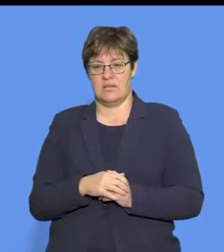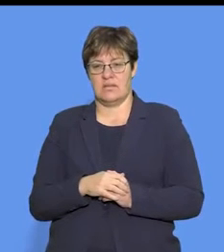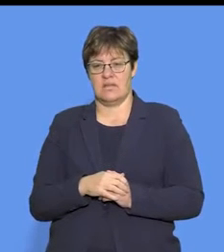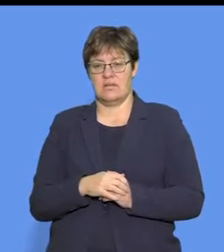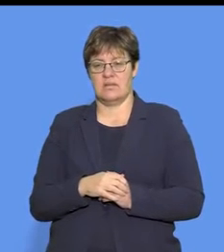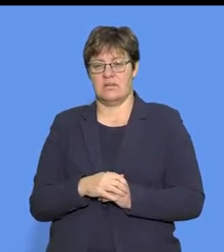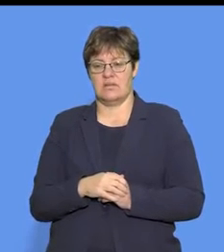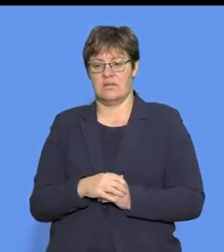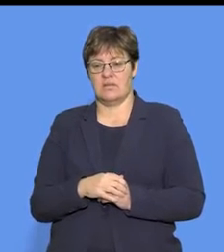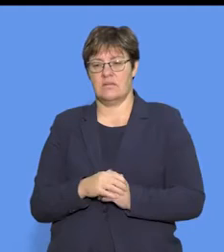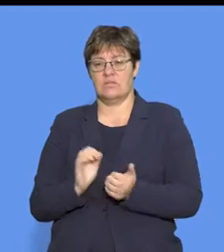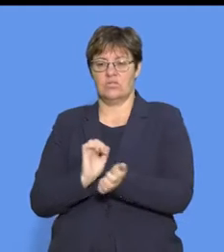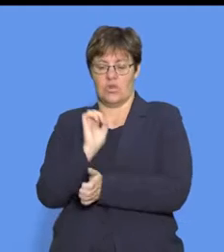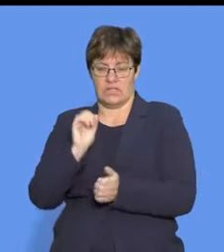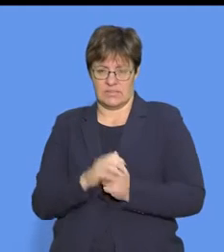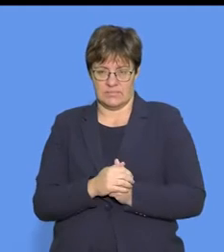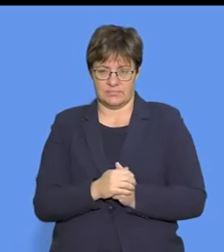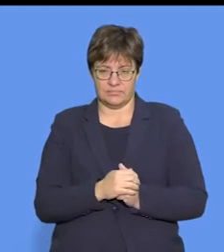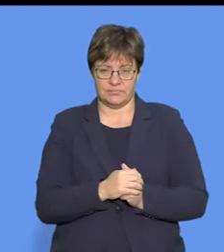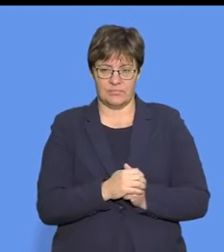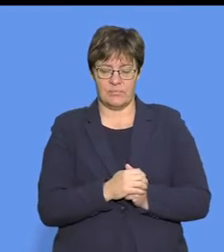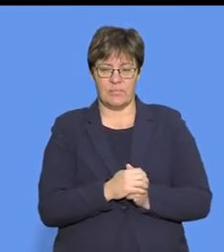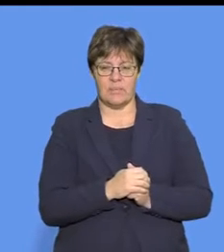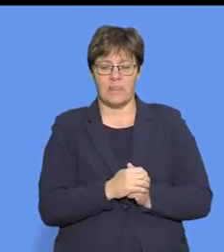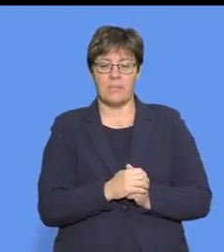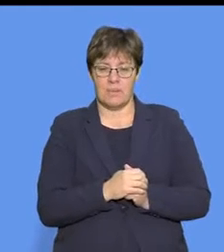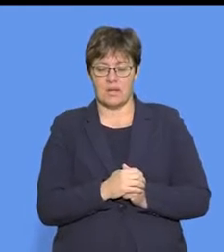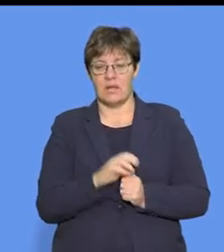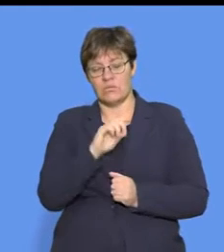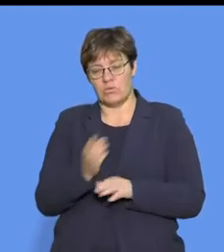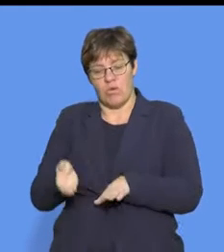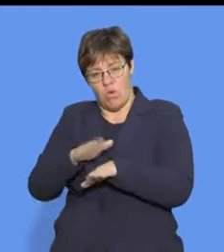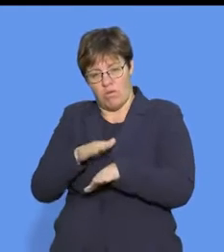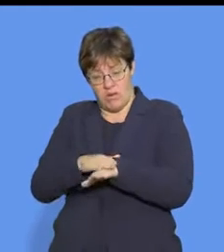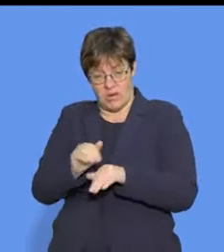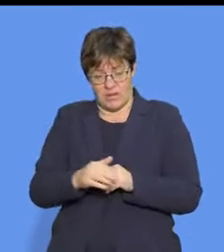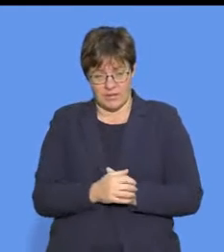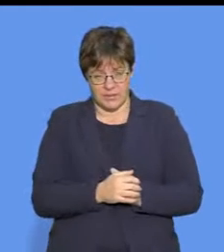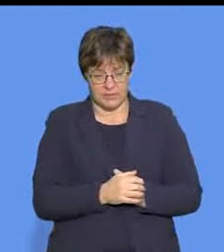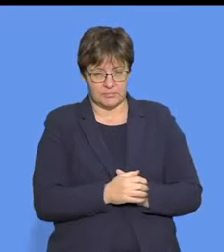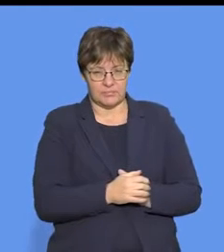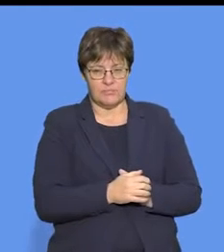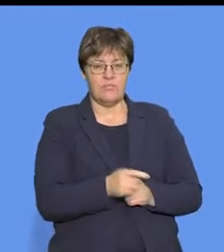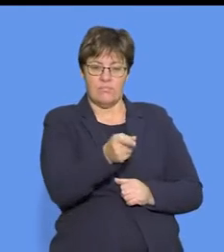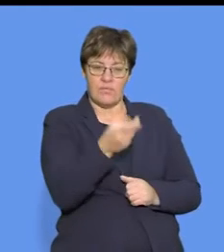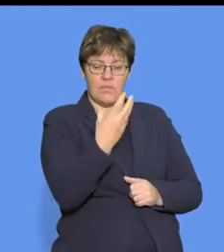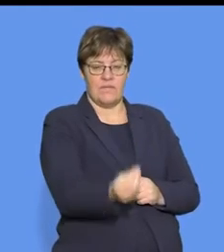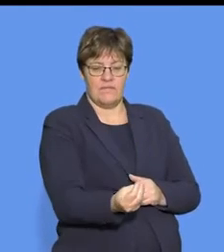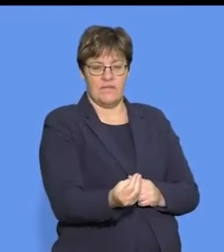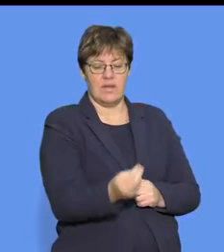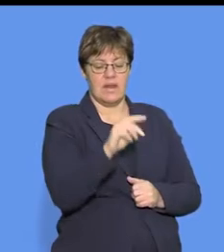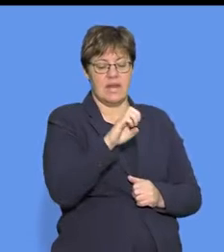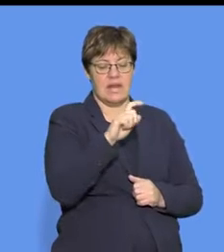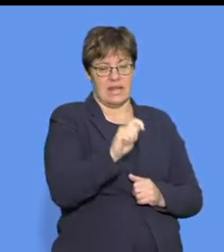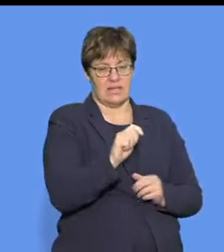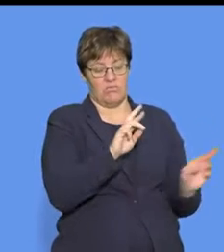silver metal, which are solid. That's going to be deposited onto the electrode. And so